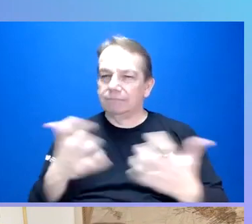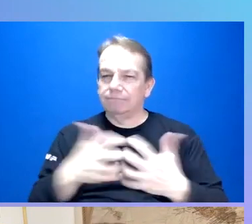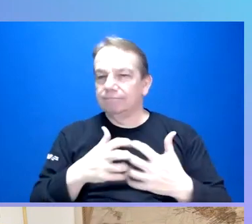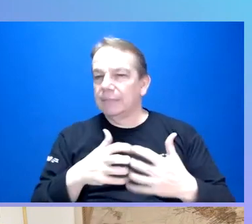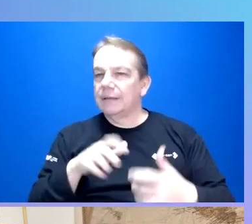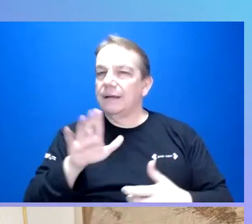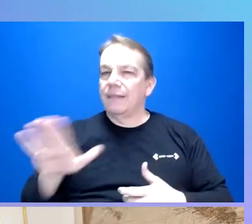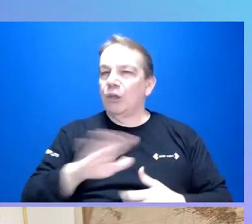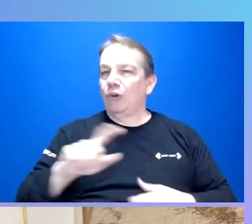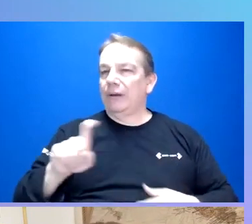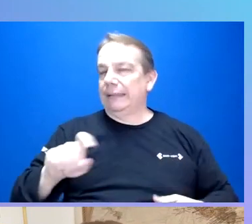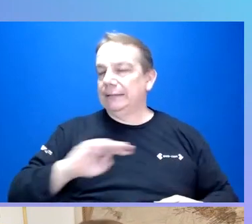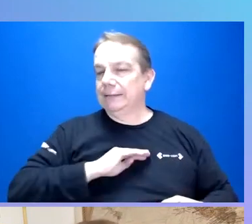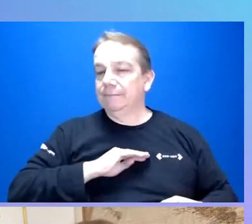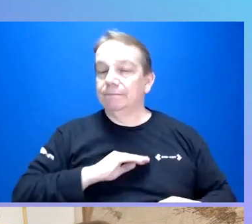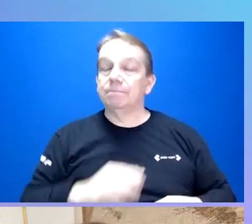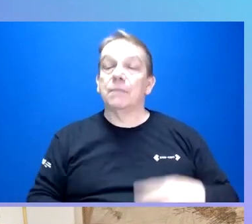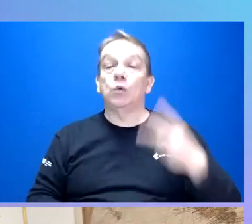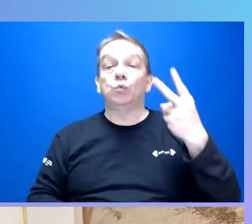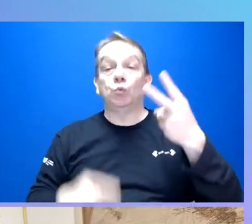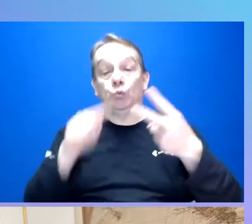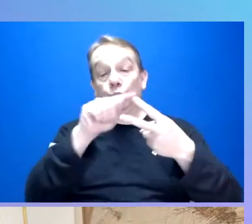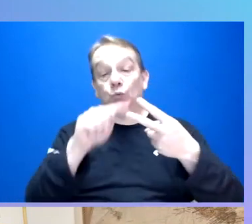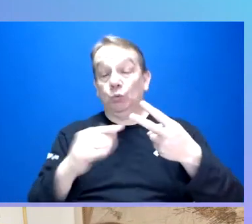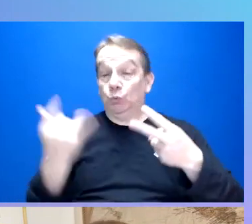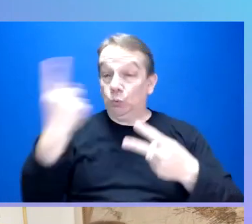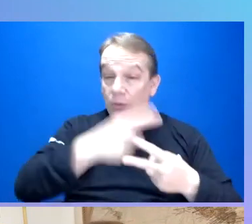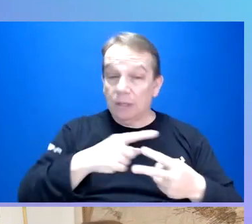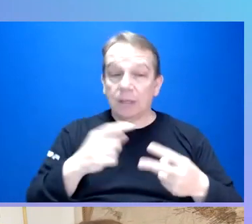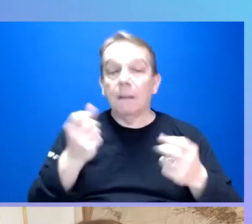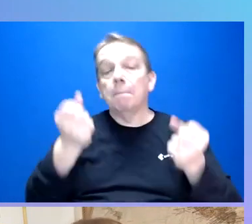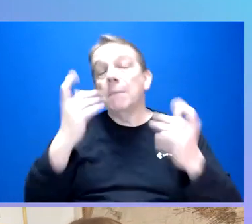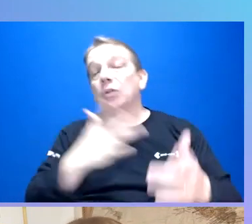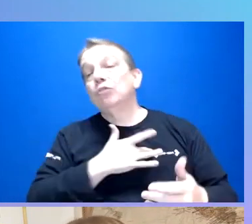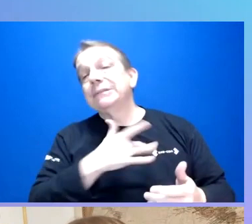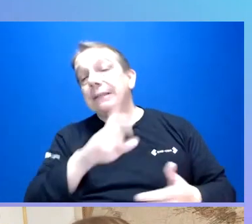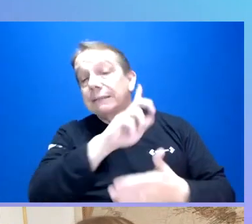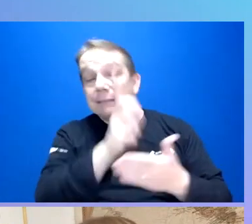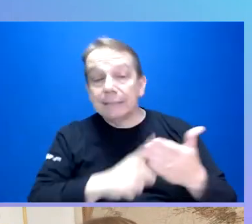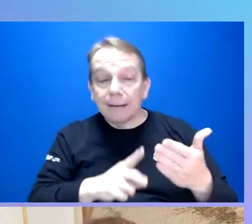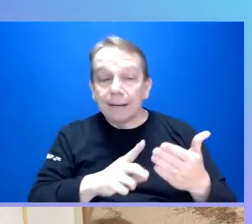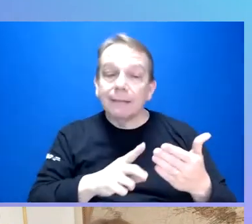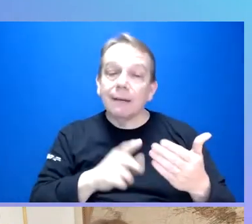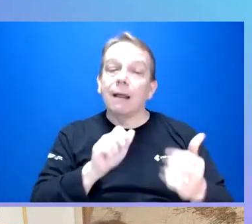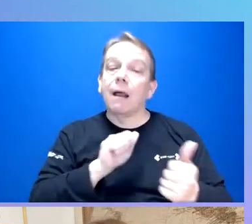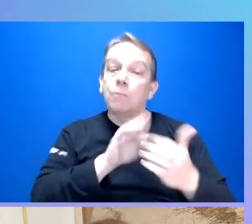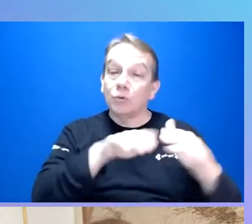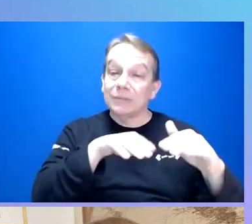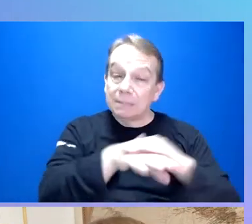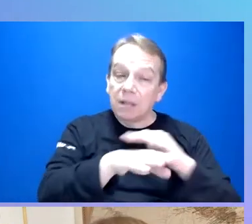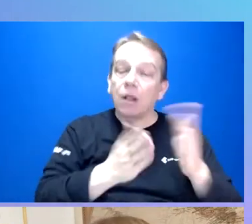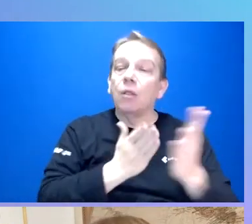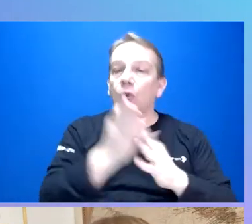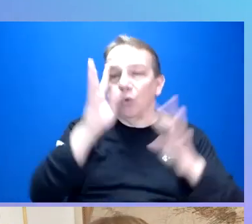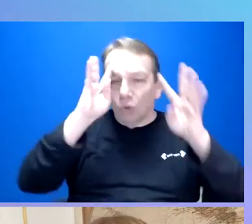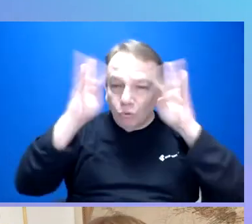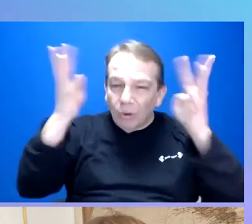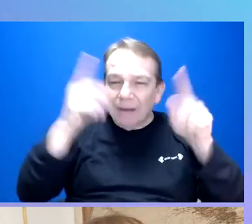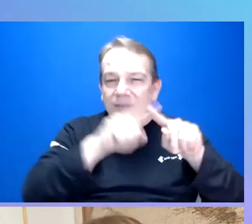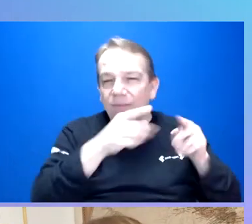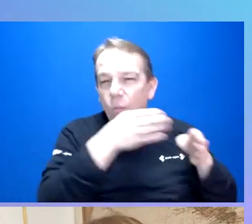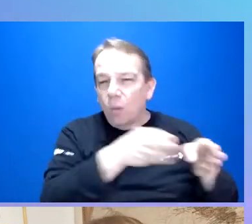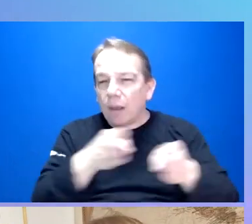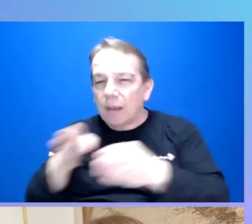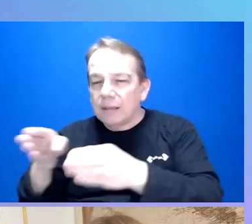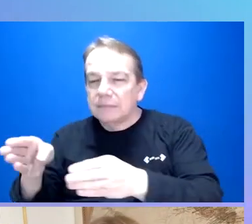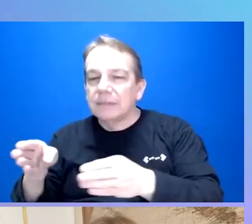So the 2 key takeaways from today are that multisensory design approaches accessibility through creativity. It helps us look at accessibility as a